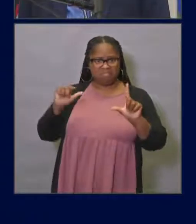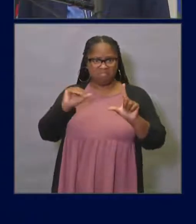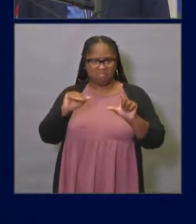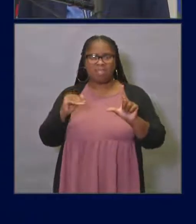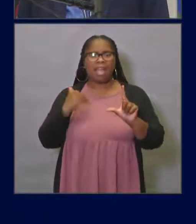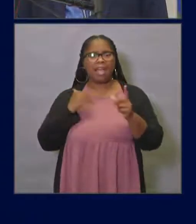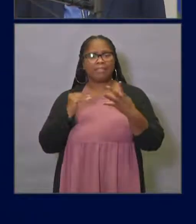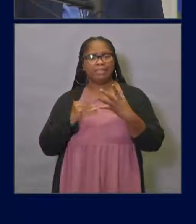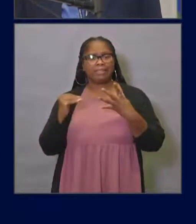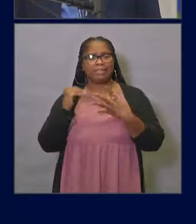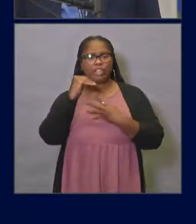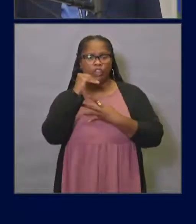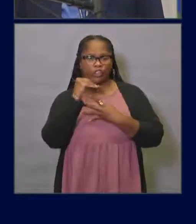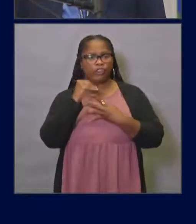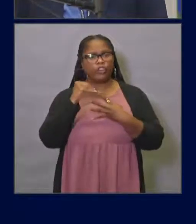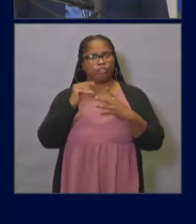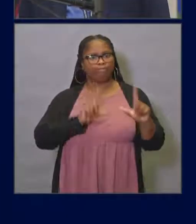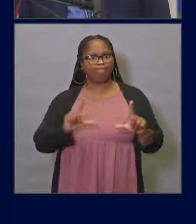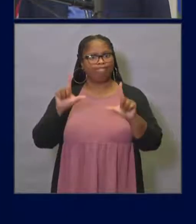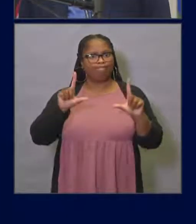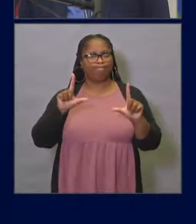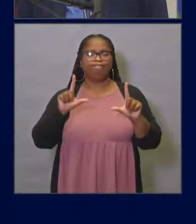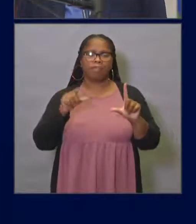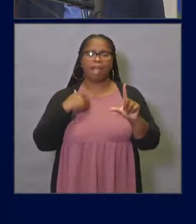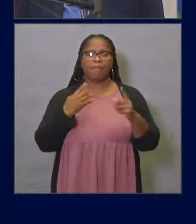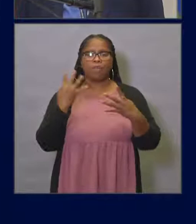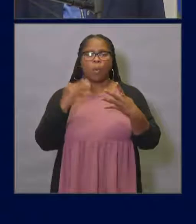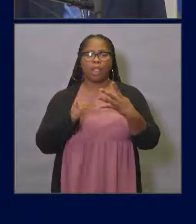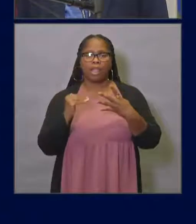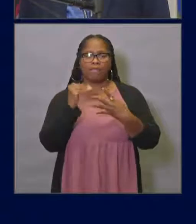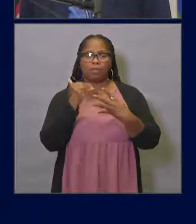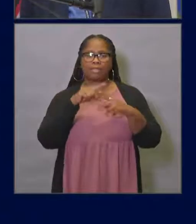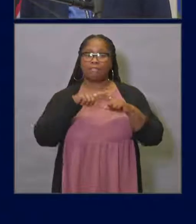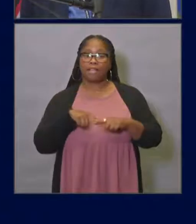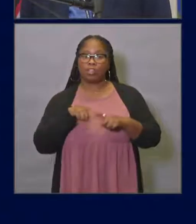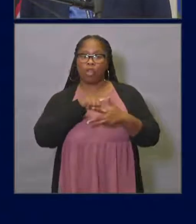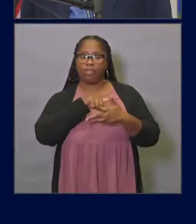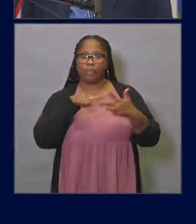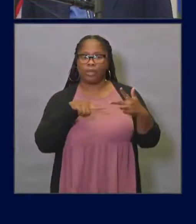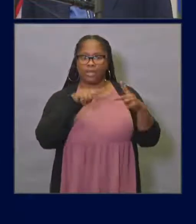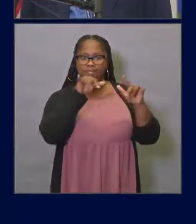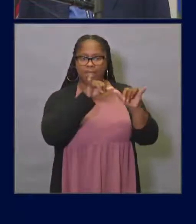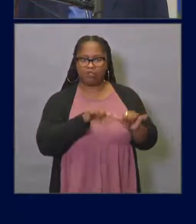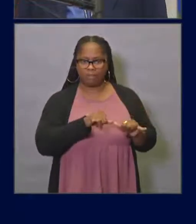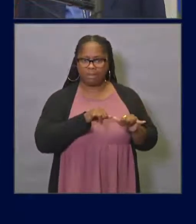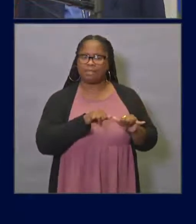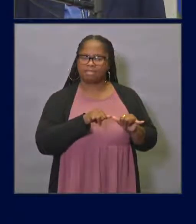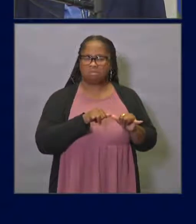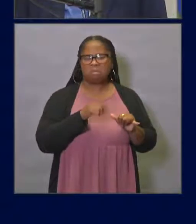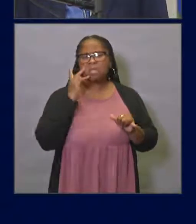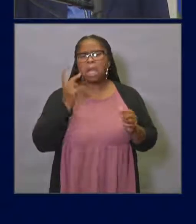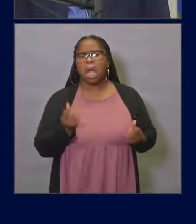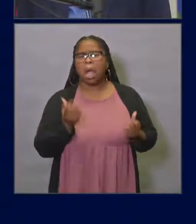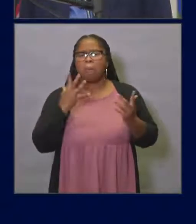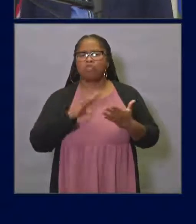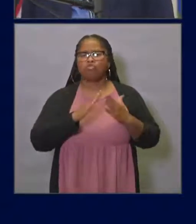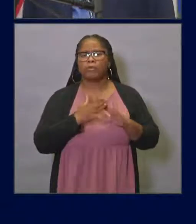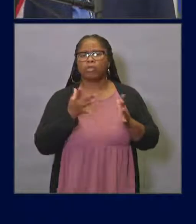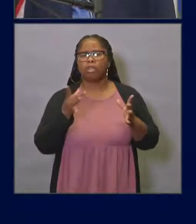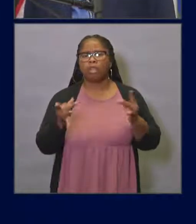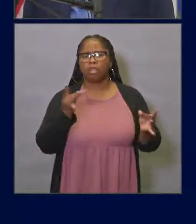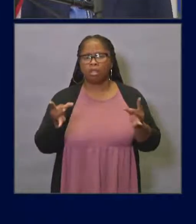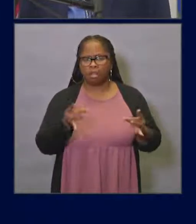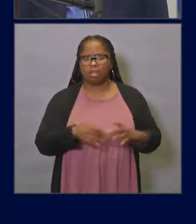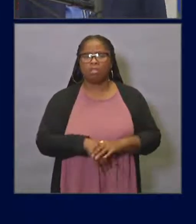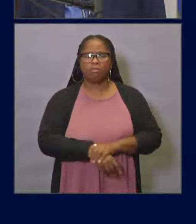in one of 4 tiers depending on 3 metrics that measure the level of community transmission. Options for